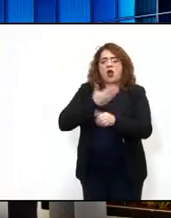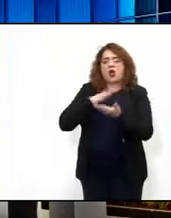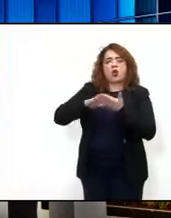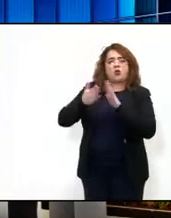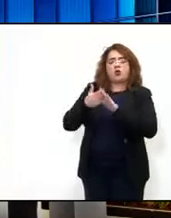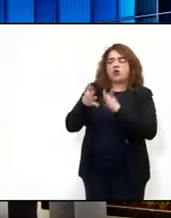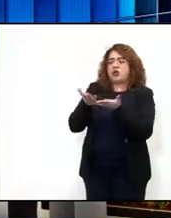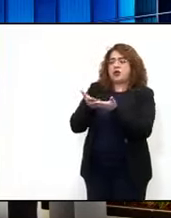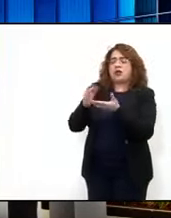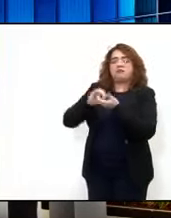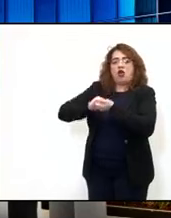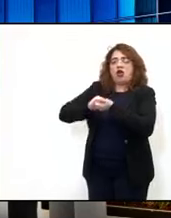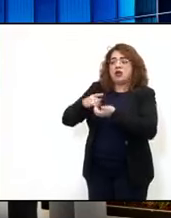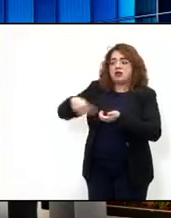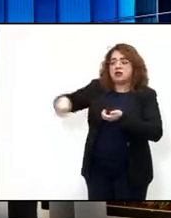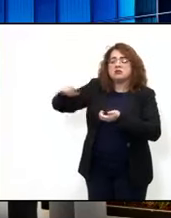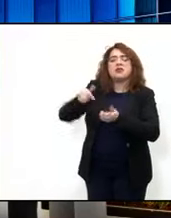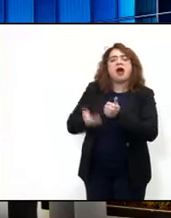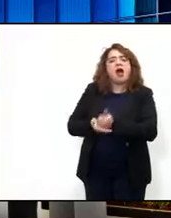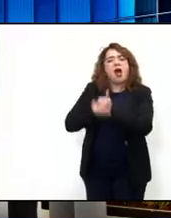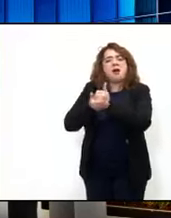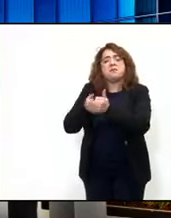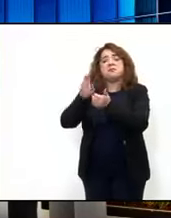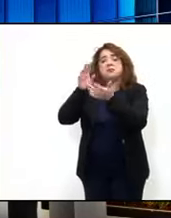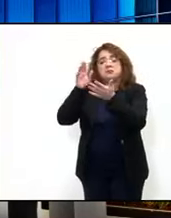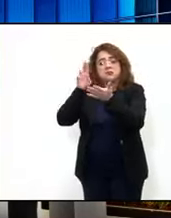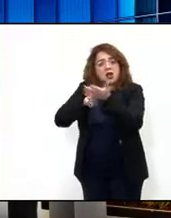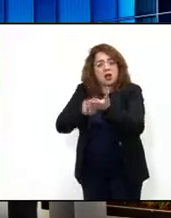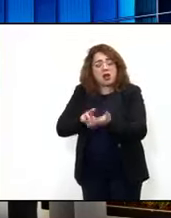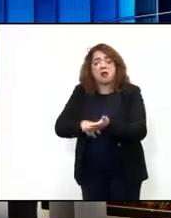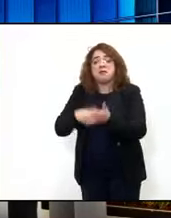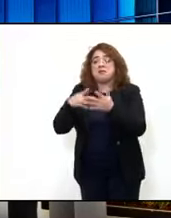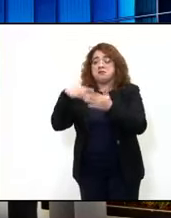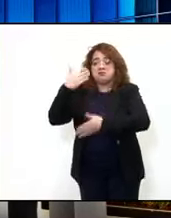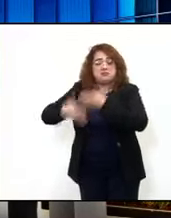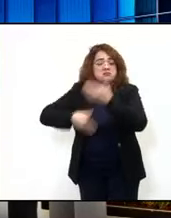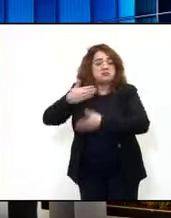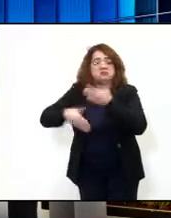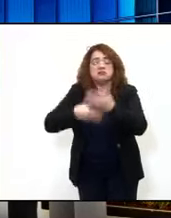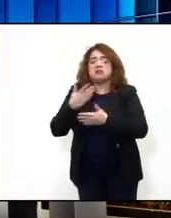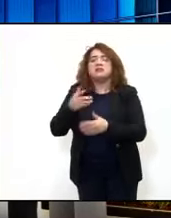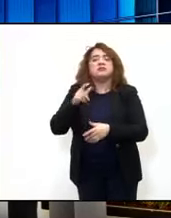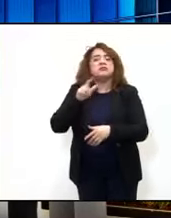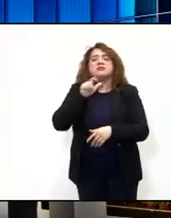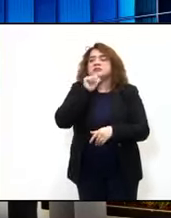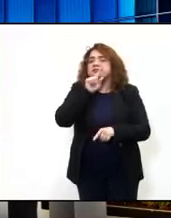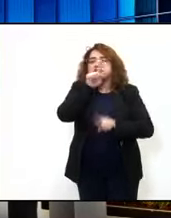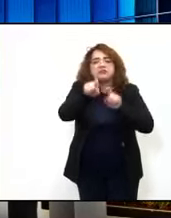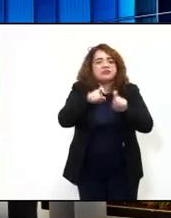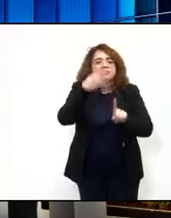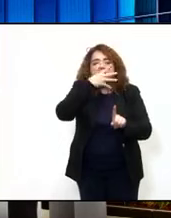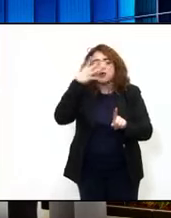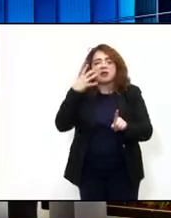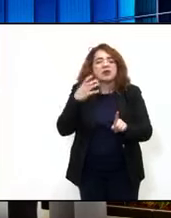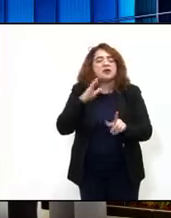able to help people enroll in vaccine, to support, outreach, educate, and it's really been a great partnership